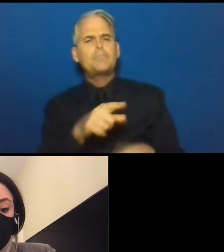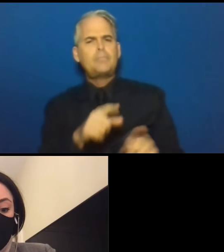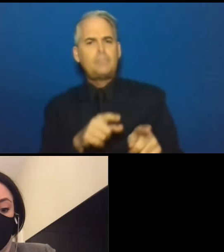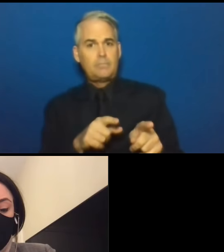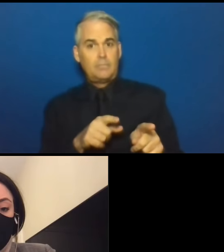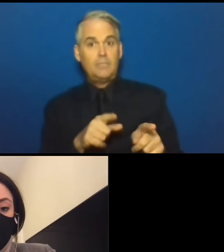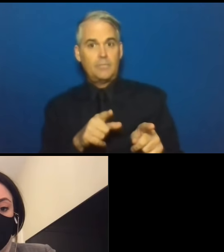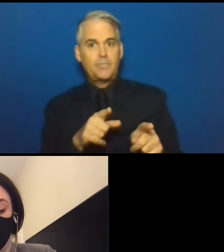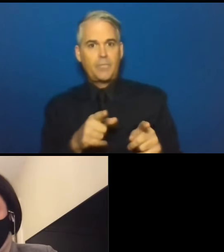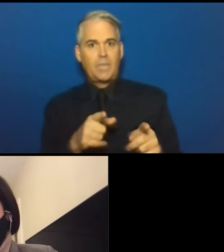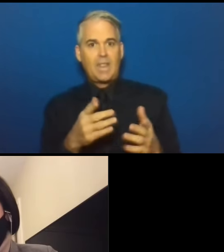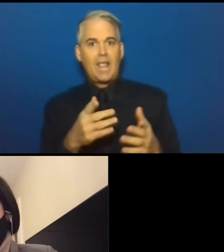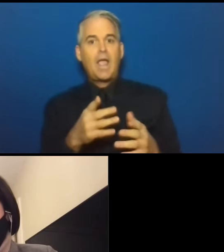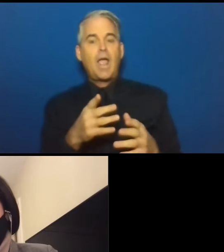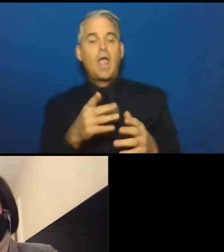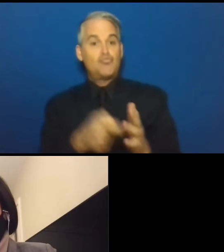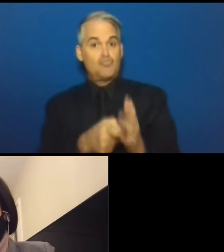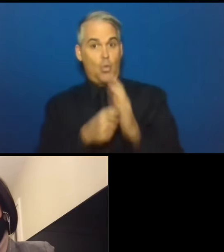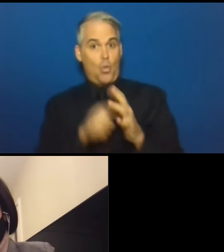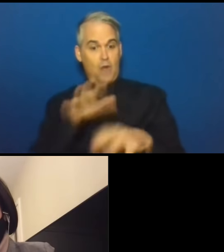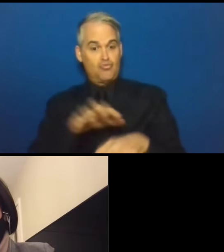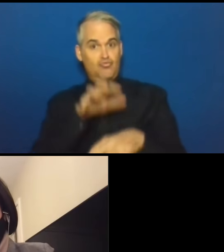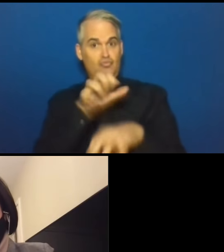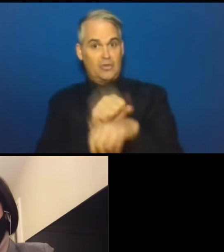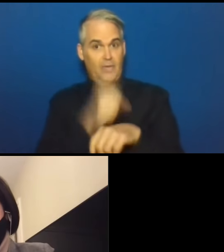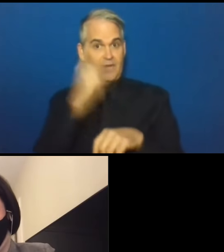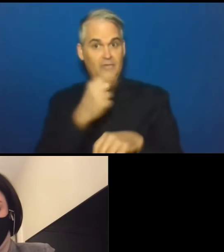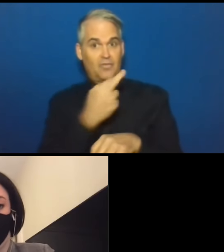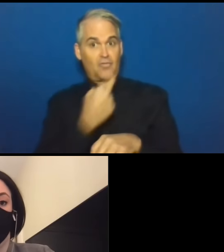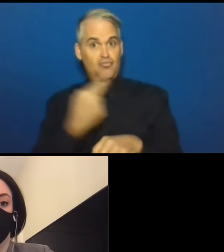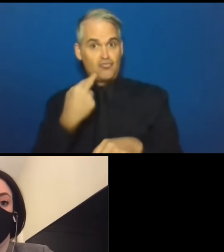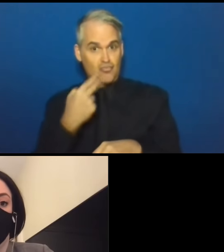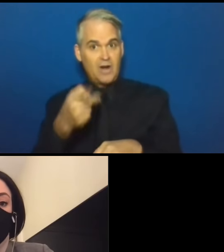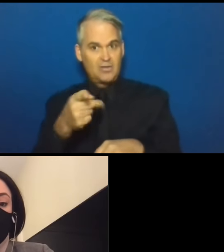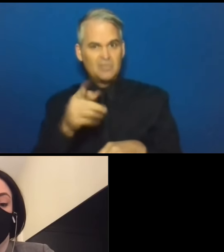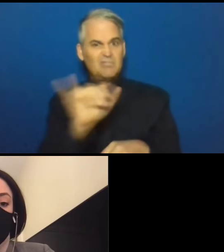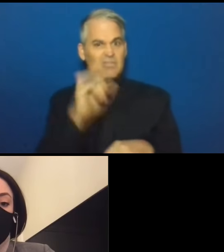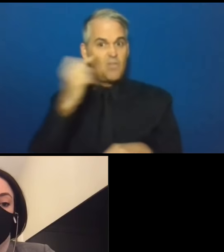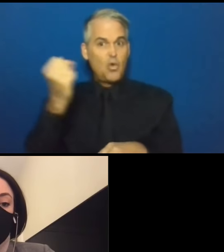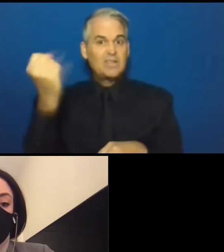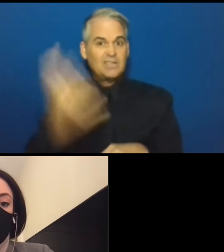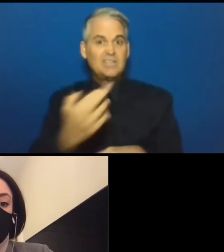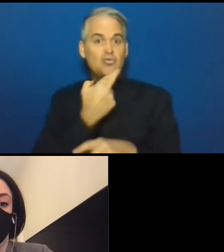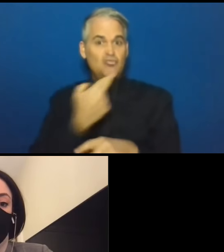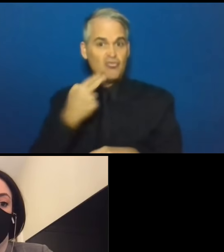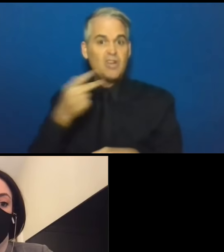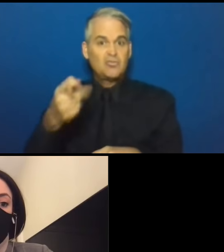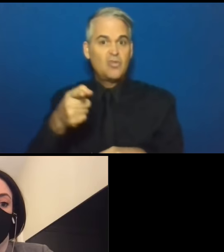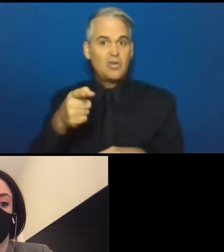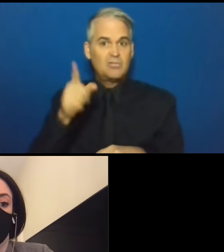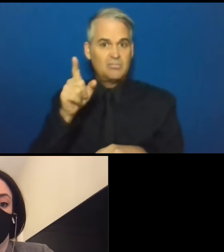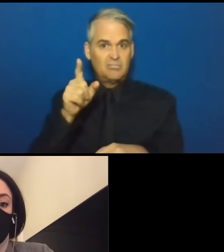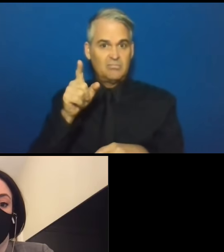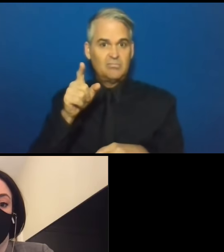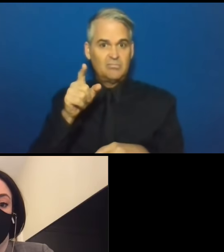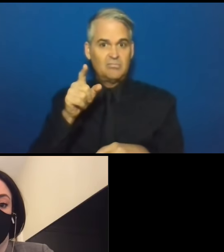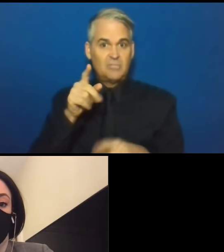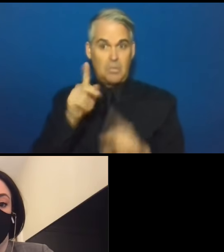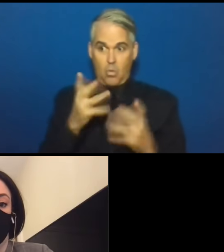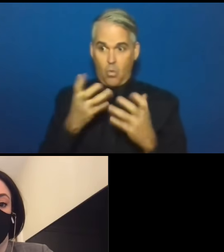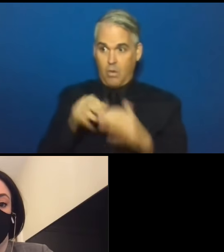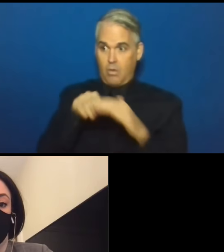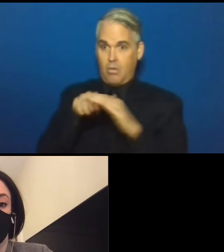for reservations, that falls into the casinos themselves also. The restaurants there, they have to have, those guests have to make a reservation,